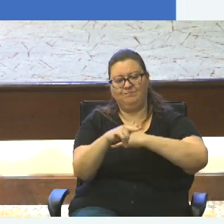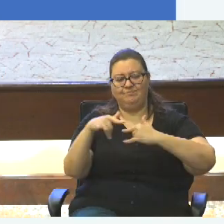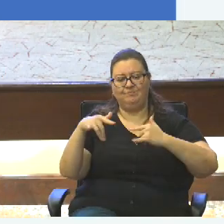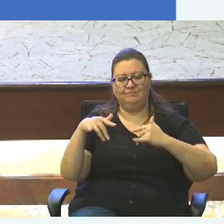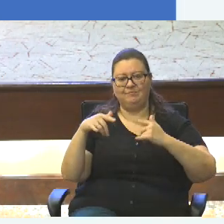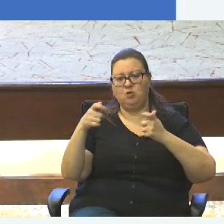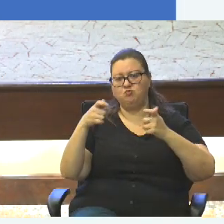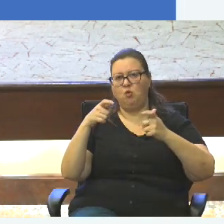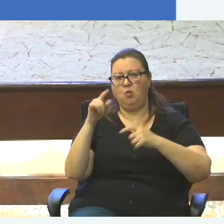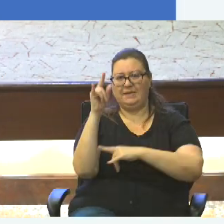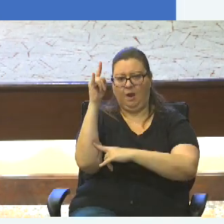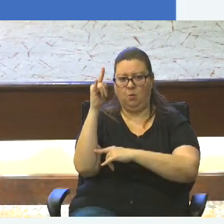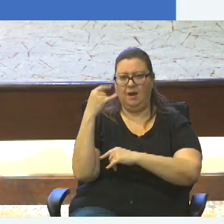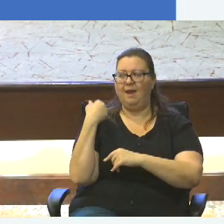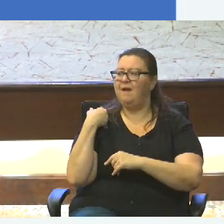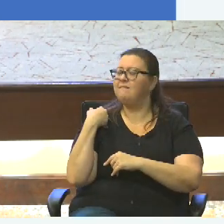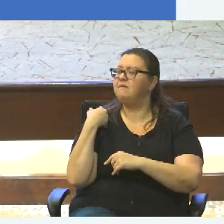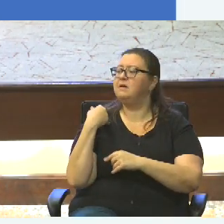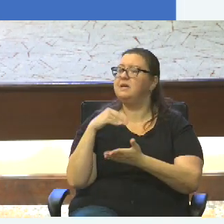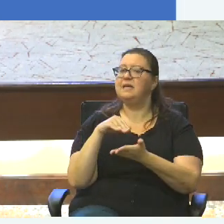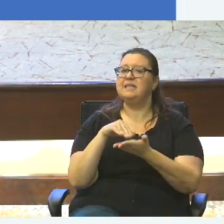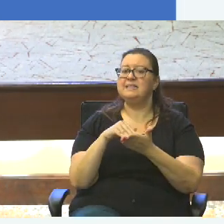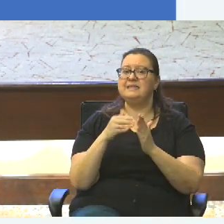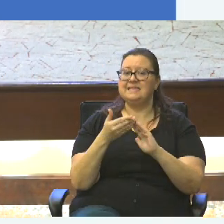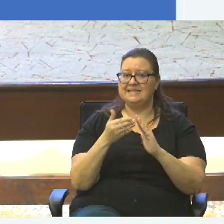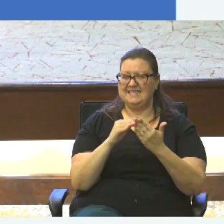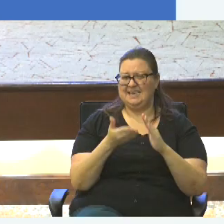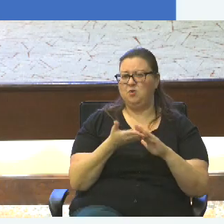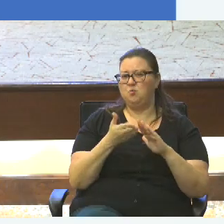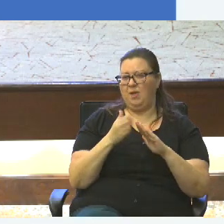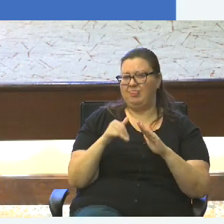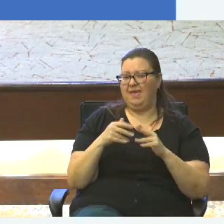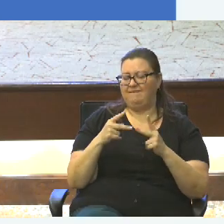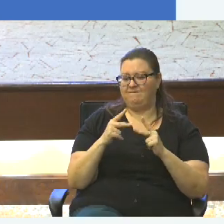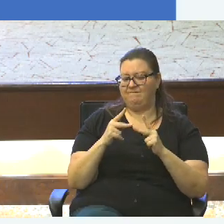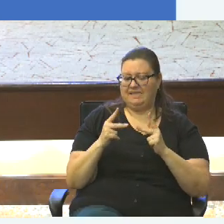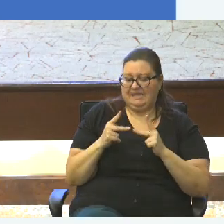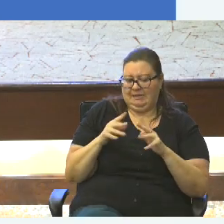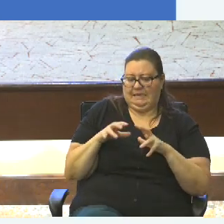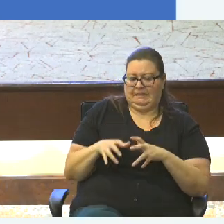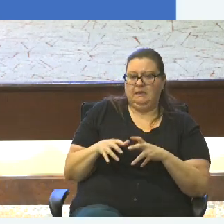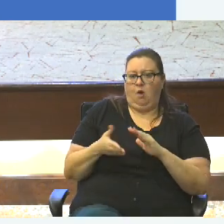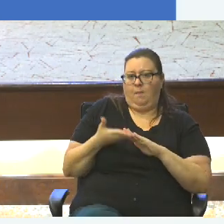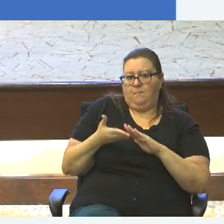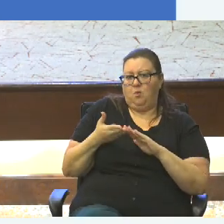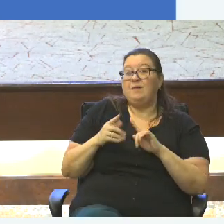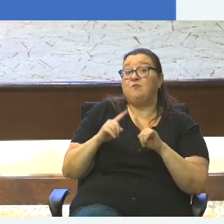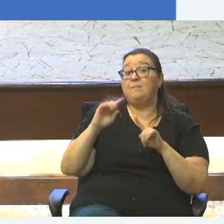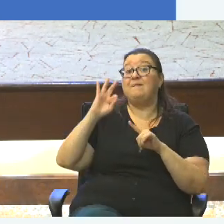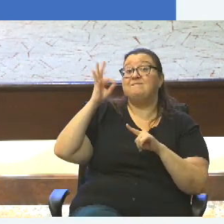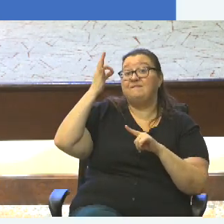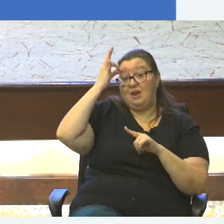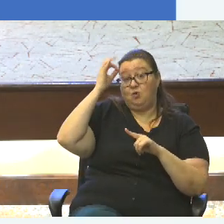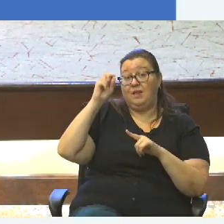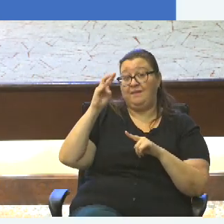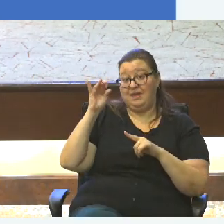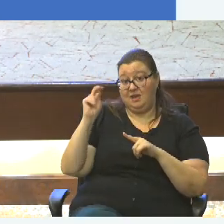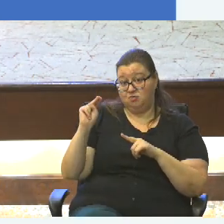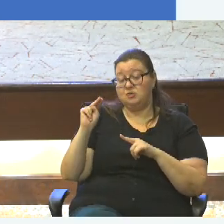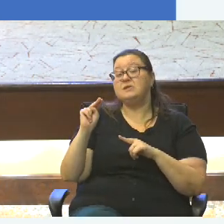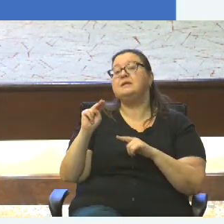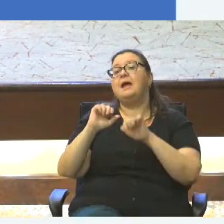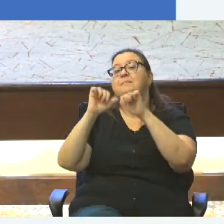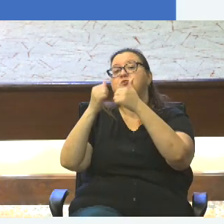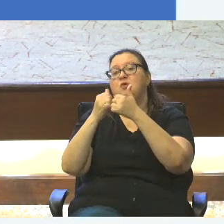control facility. The city, of course, owns those facilities, and they are operated by the Federal Aviation Administration and their air